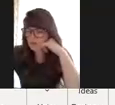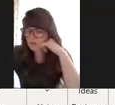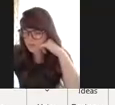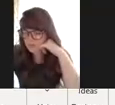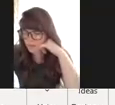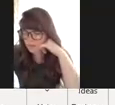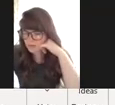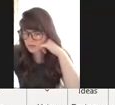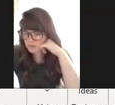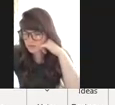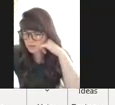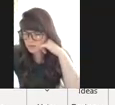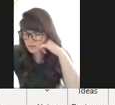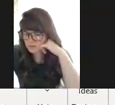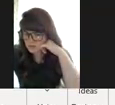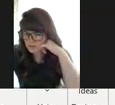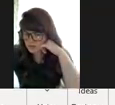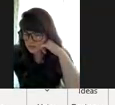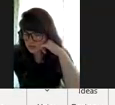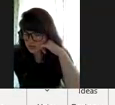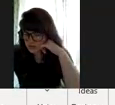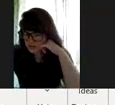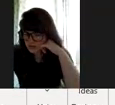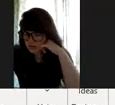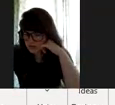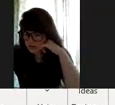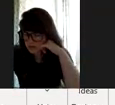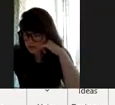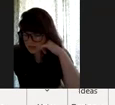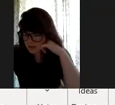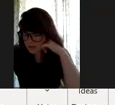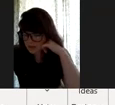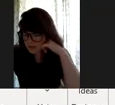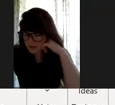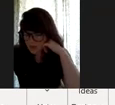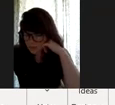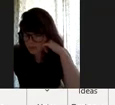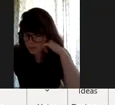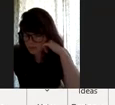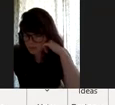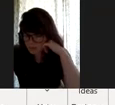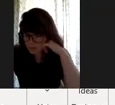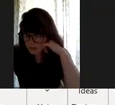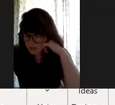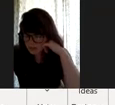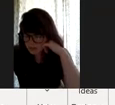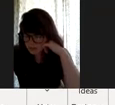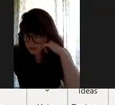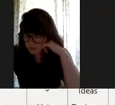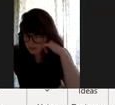Hold on, let me go back. While we were yet sinners. So you have helpless, yet sinners. And helpless. Then, yeah, and